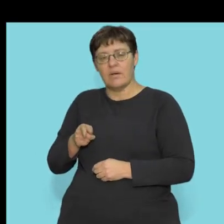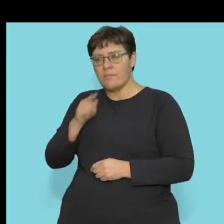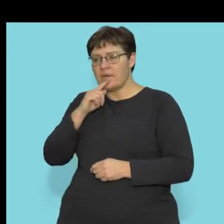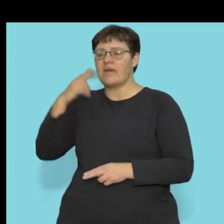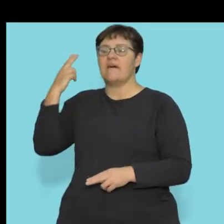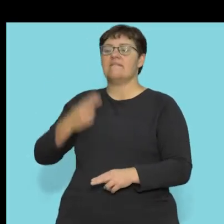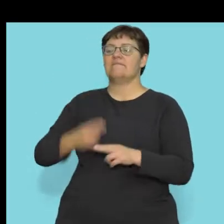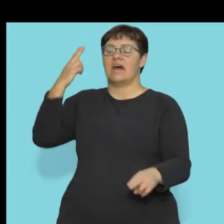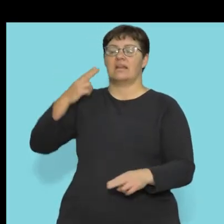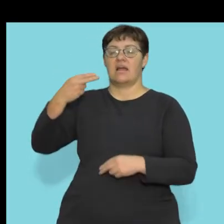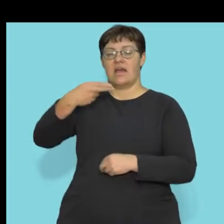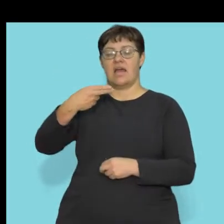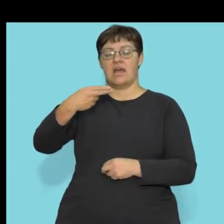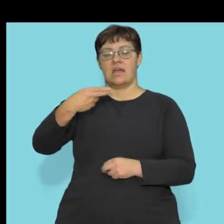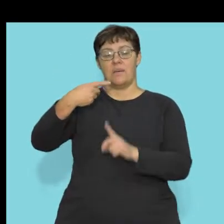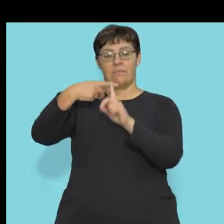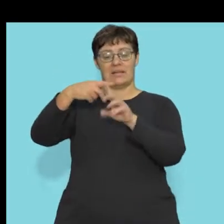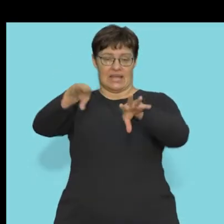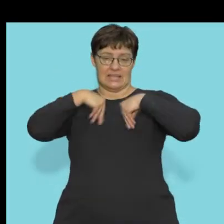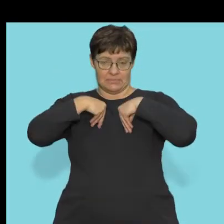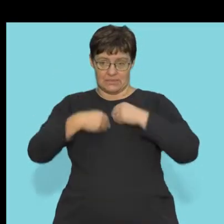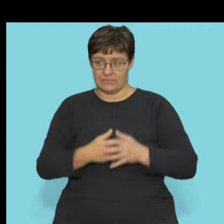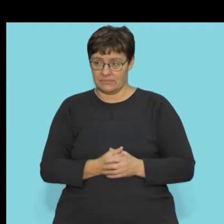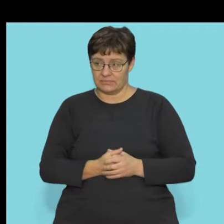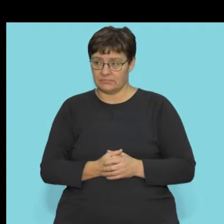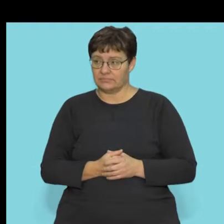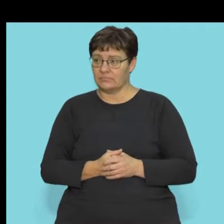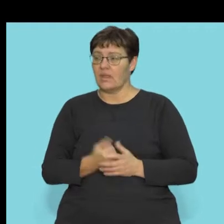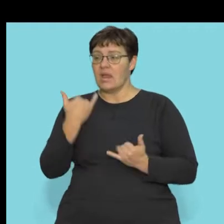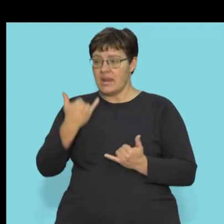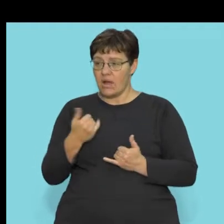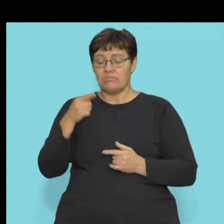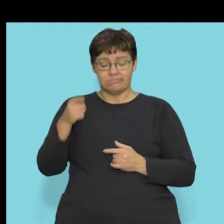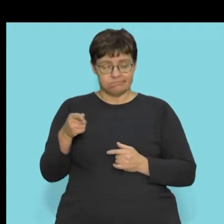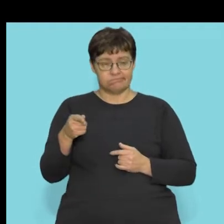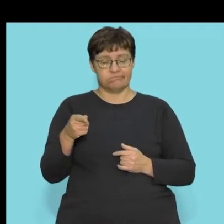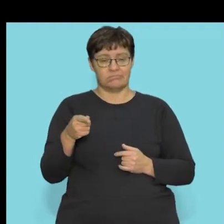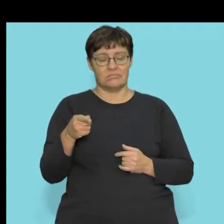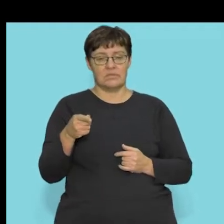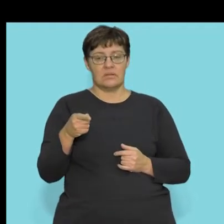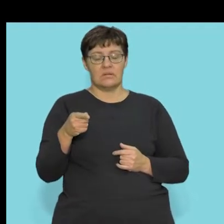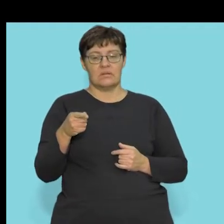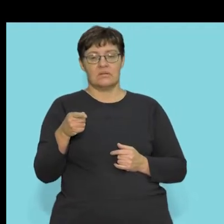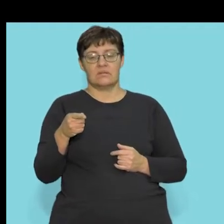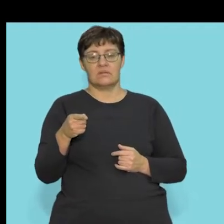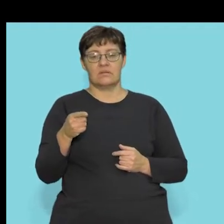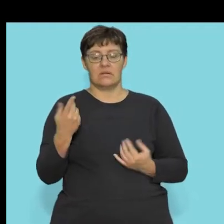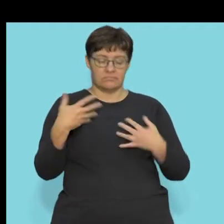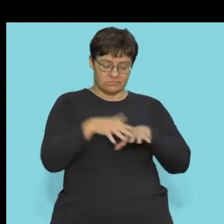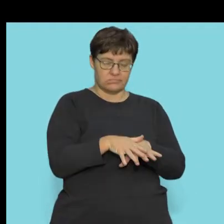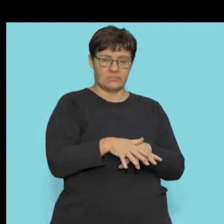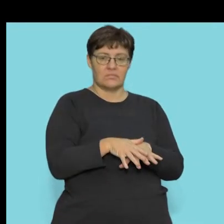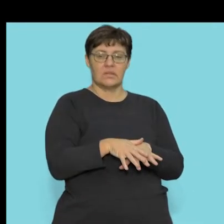as the final hydrogen acceptor. So the oxygen that comes in will now combine